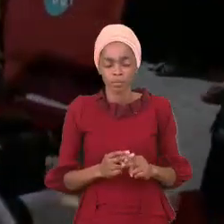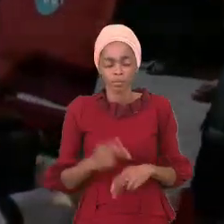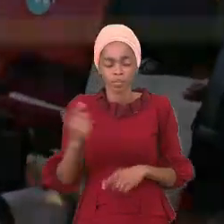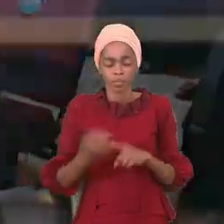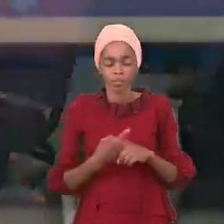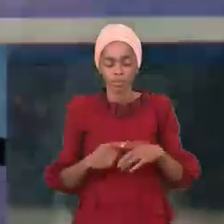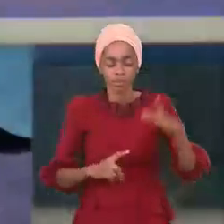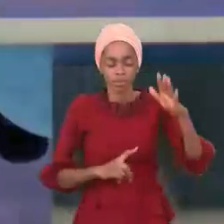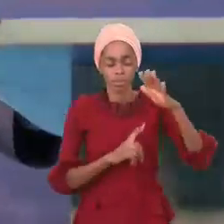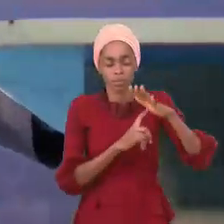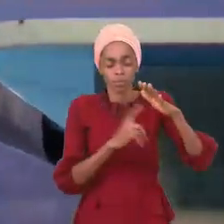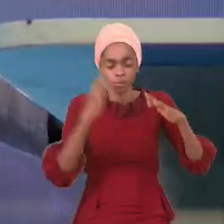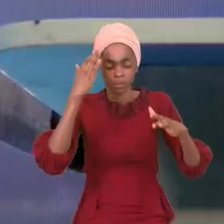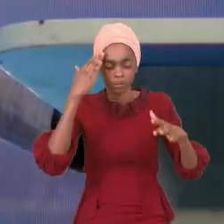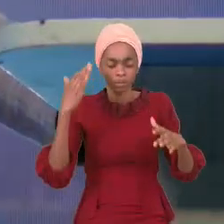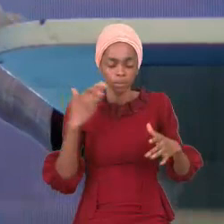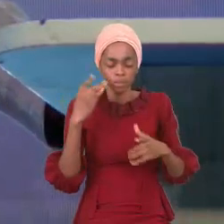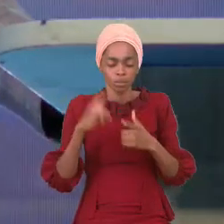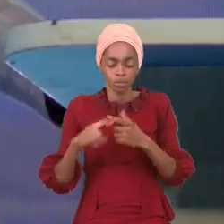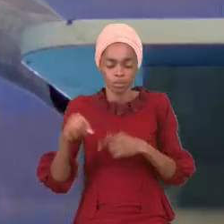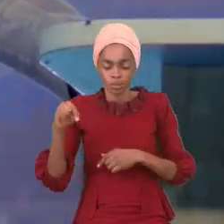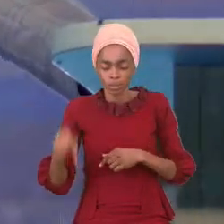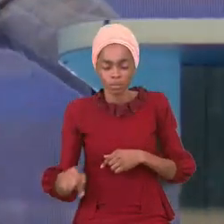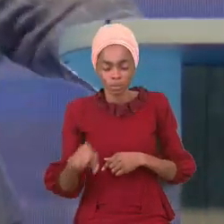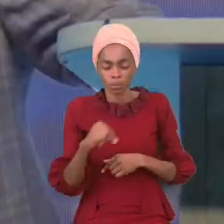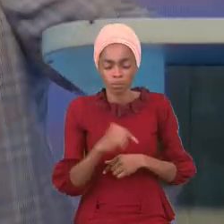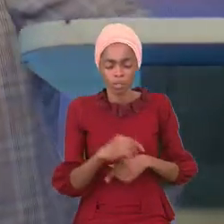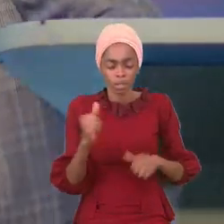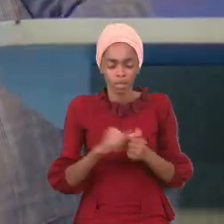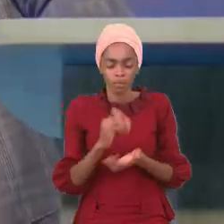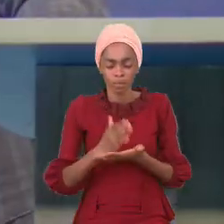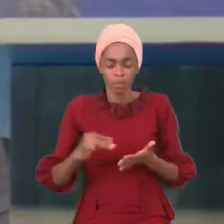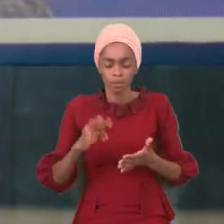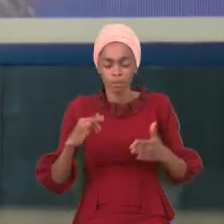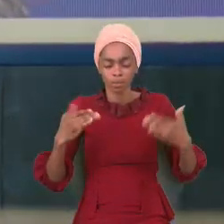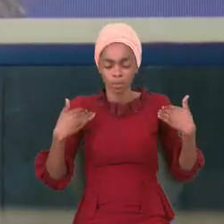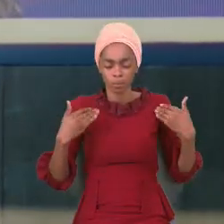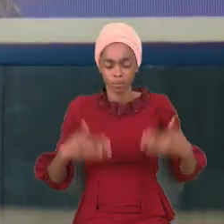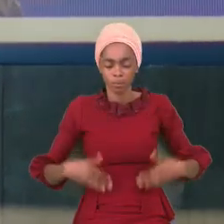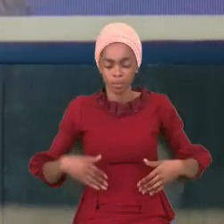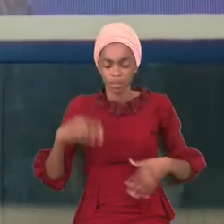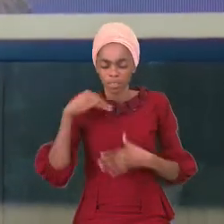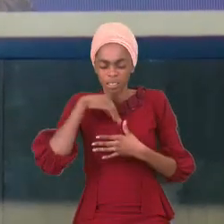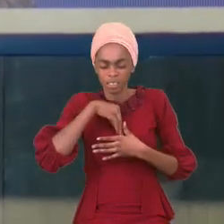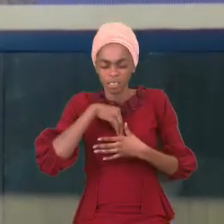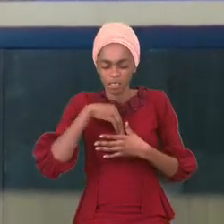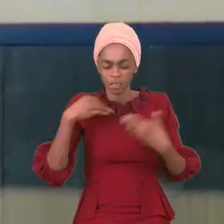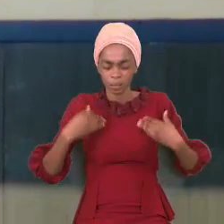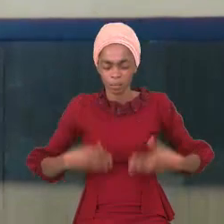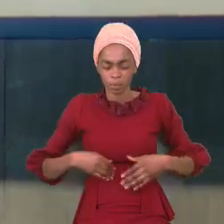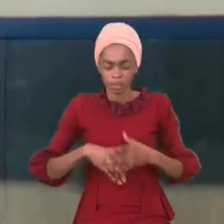top of the head to the tip of the toe, every part of the body, internal,